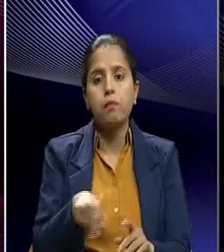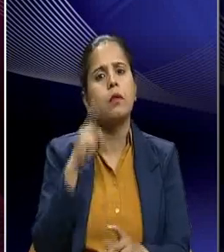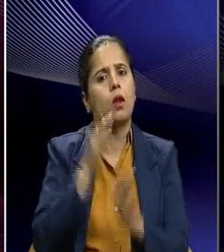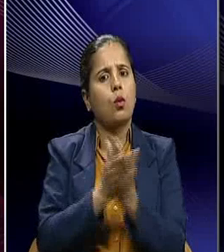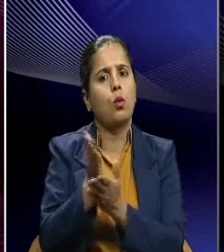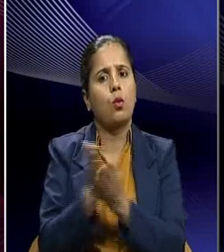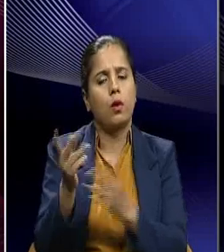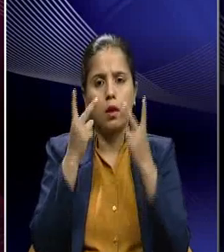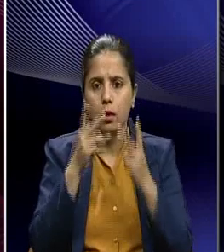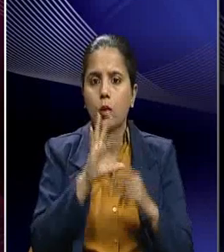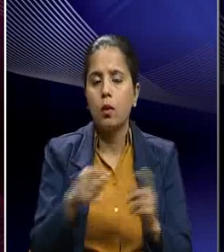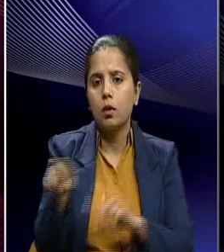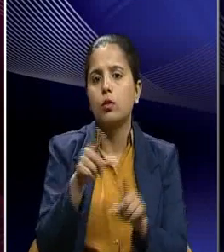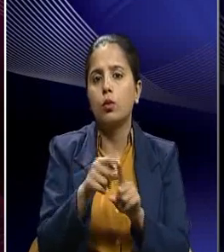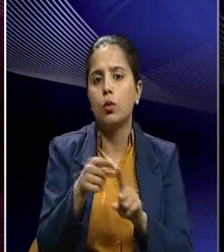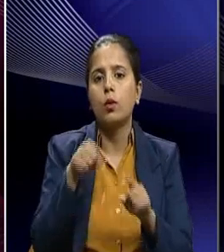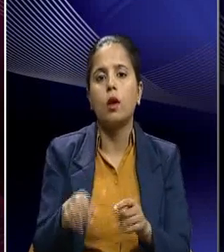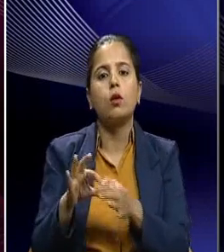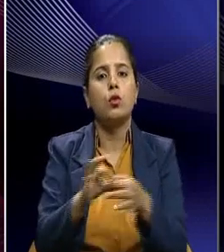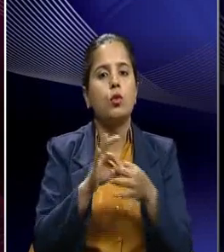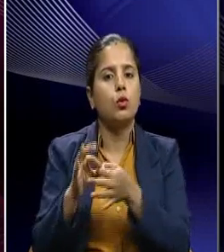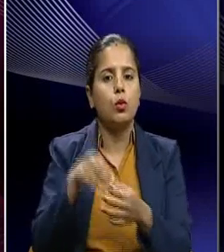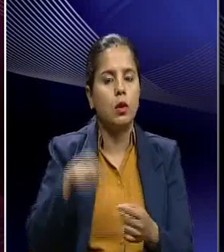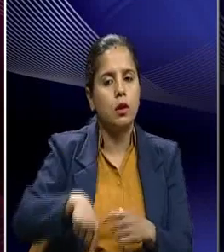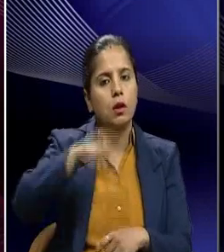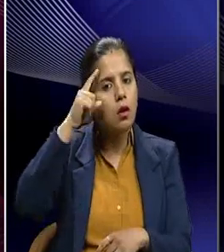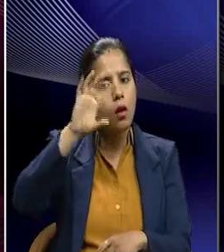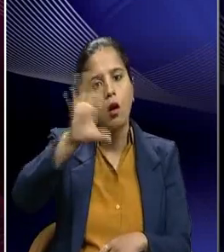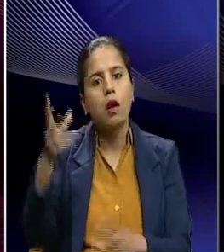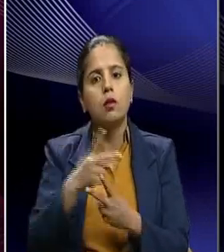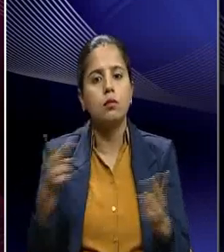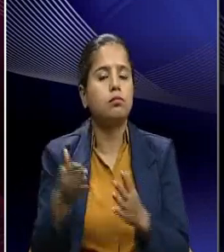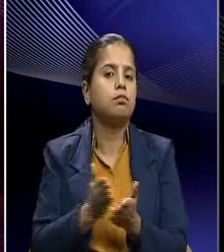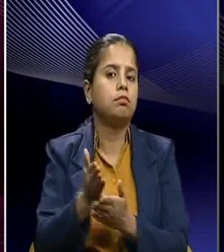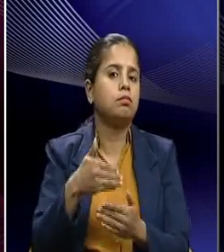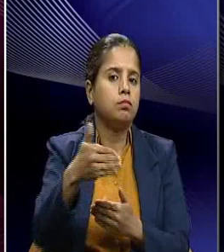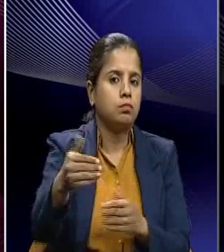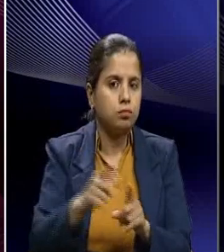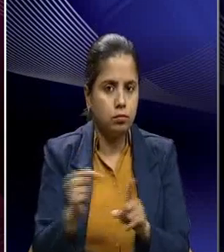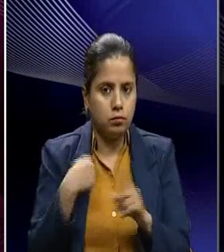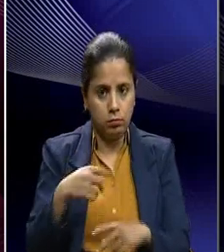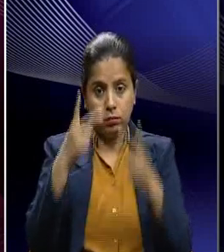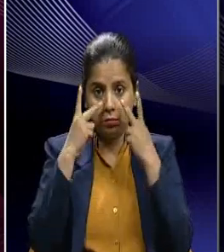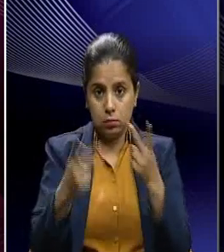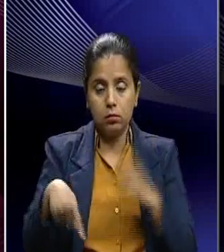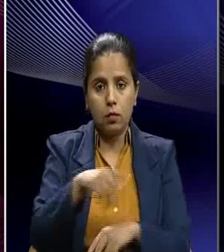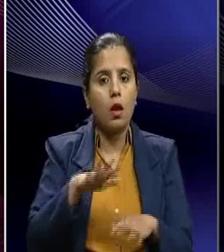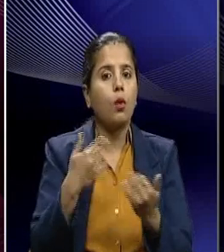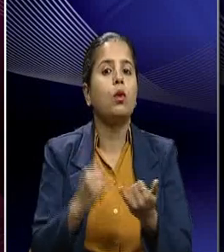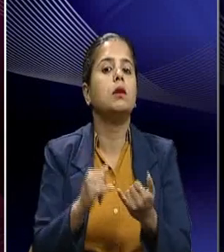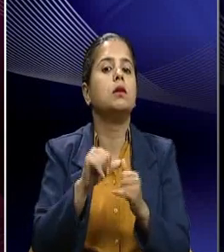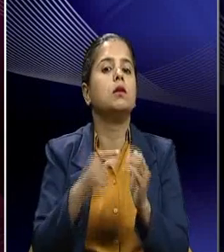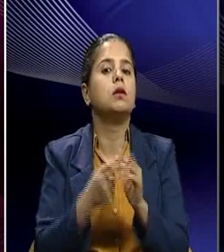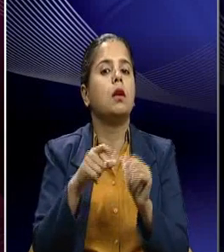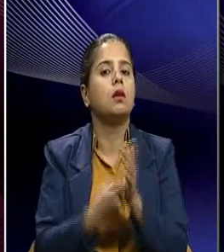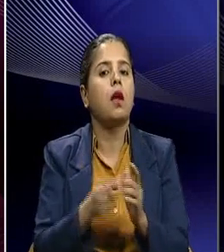contribute to the unity of the country in their own way. So when we see how Sardar Patel played